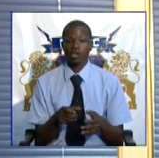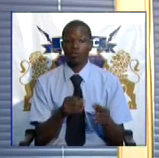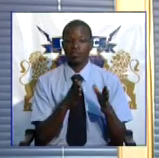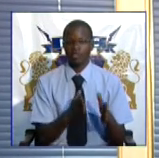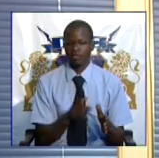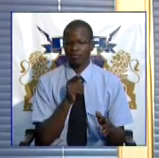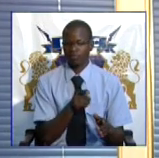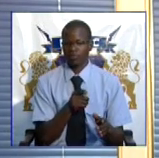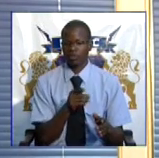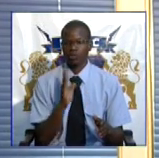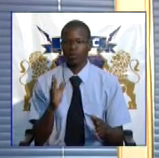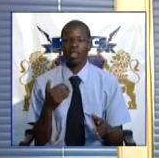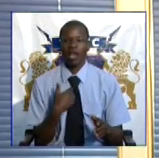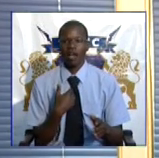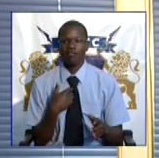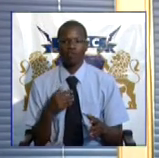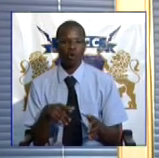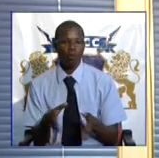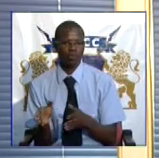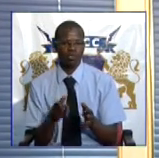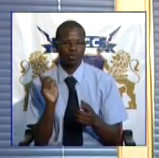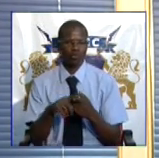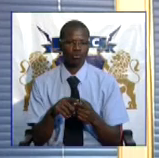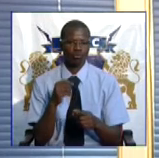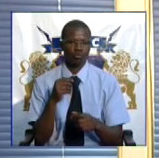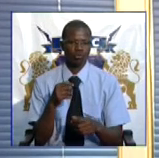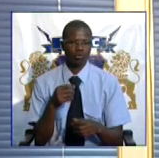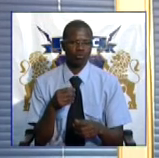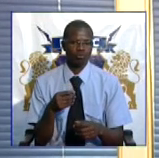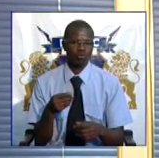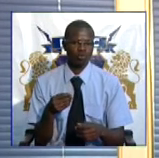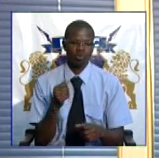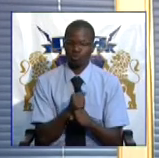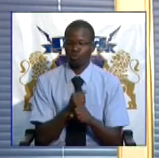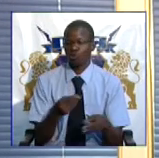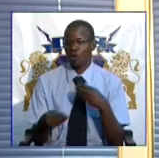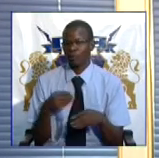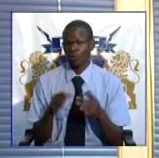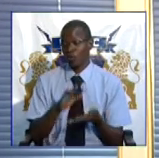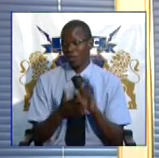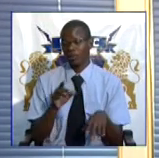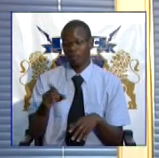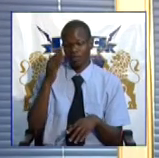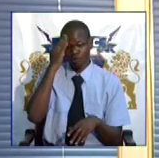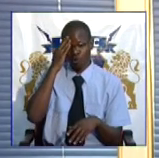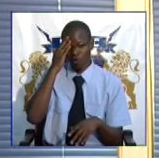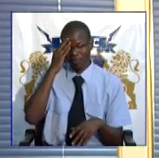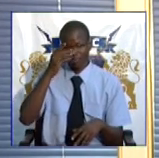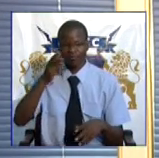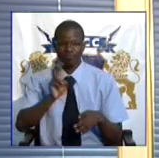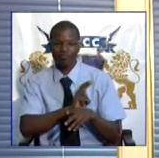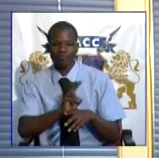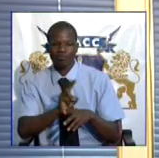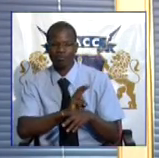commit misconduct or corruption without realizing that they are being monitored closely. The